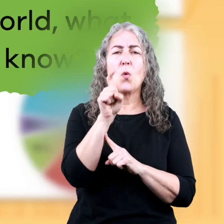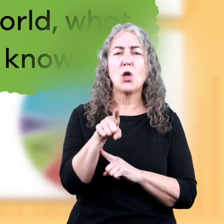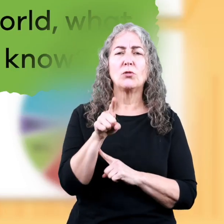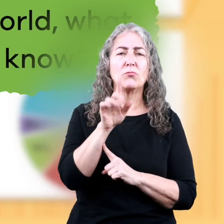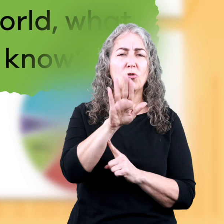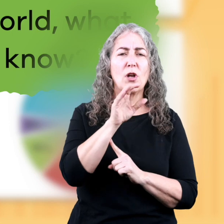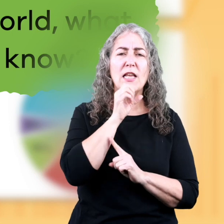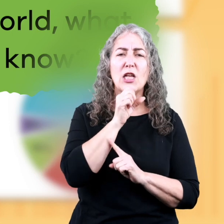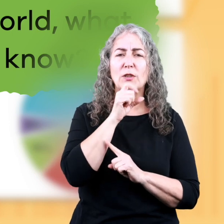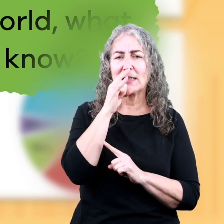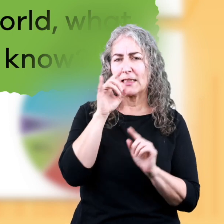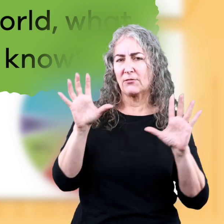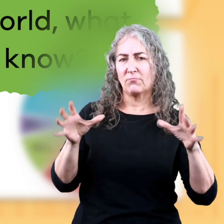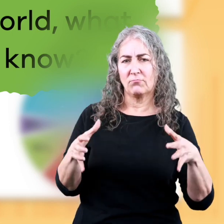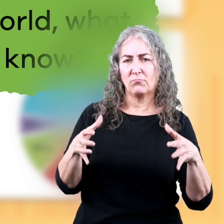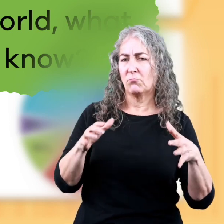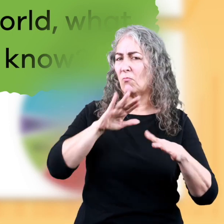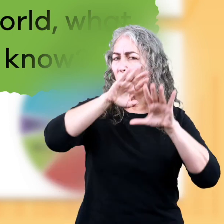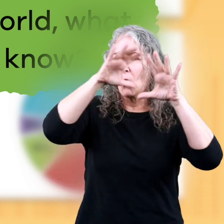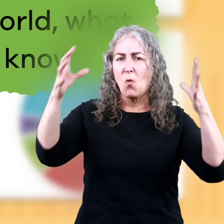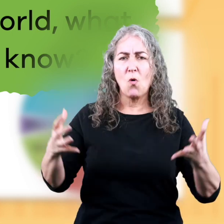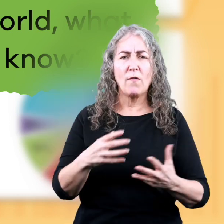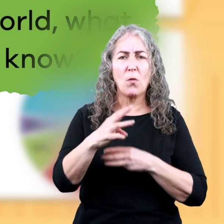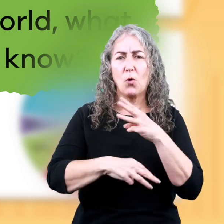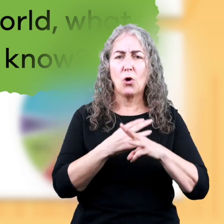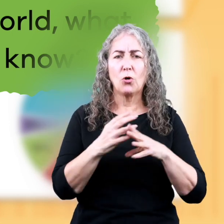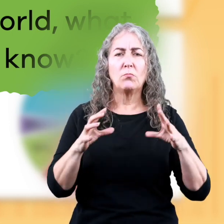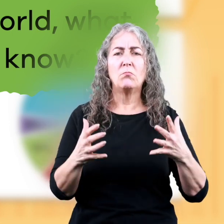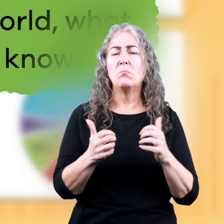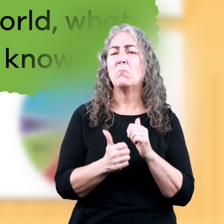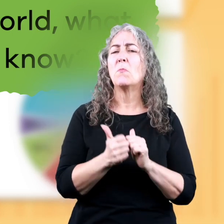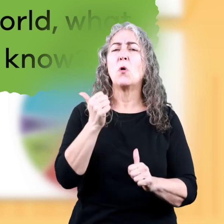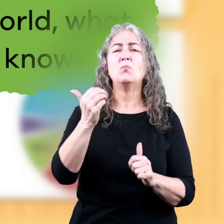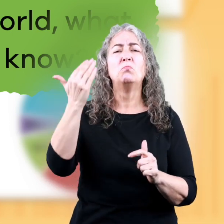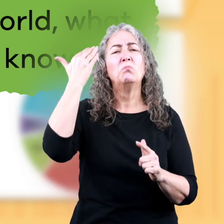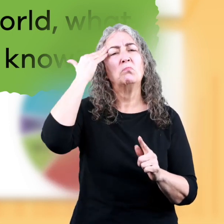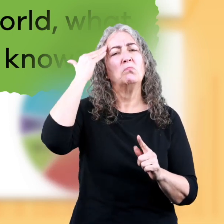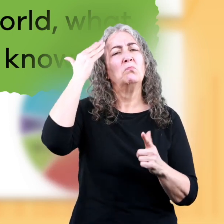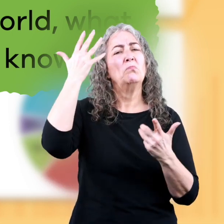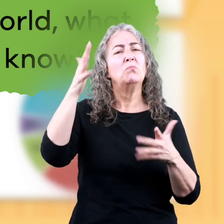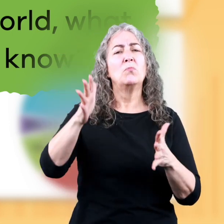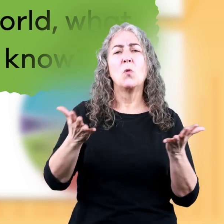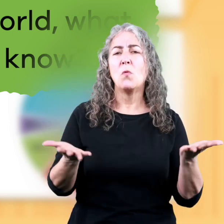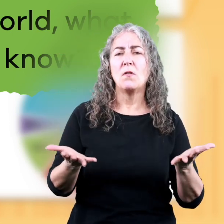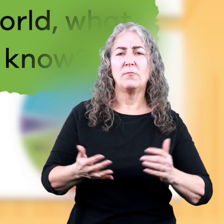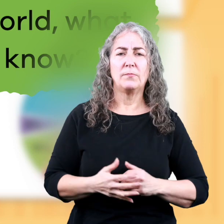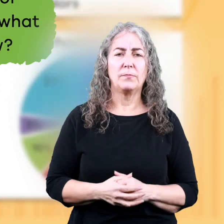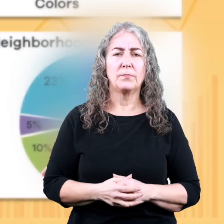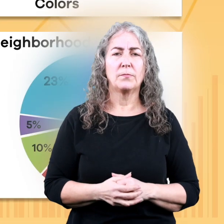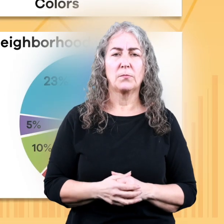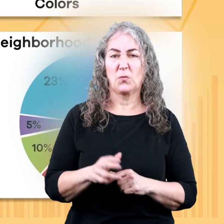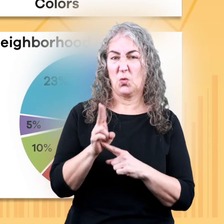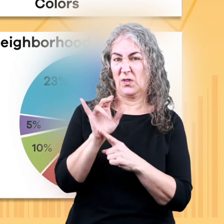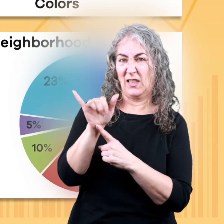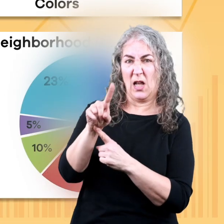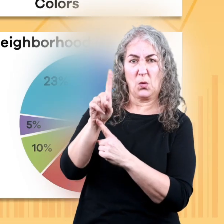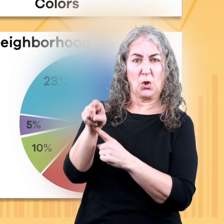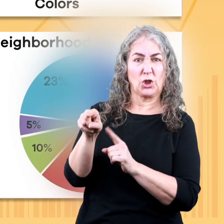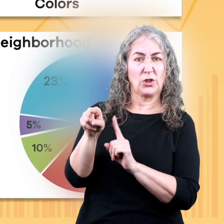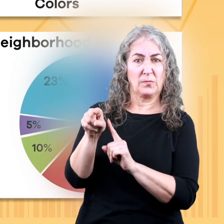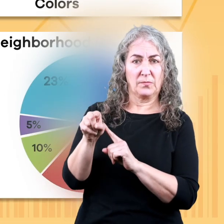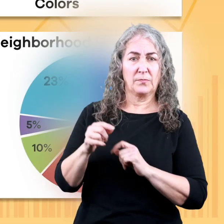one question of kids your age all over the world, what would you most want to know? Now,